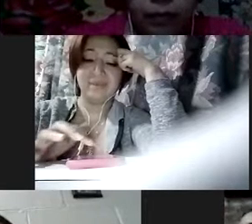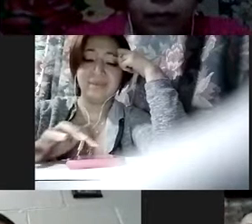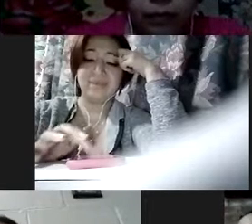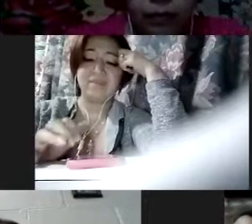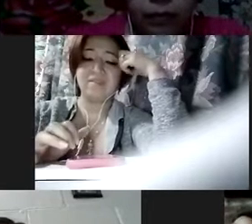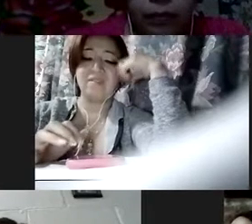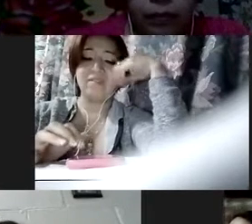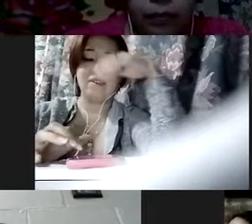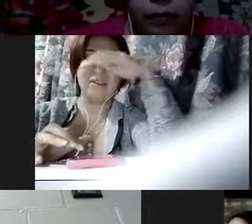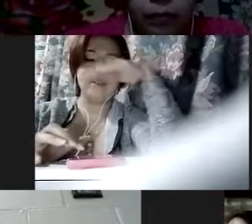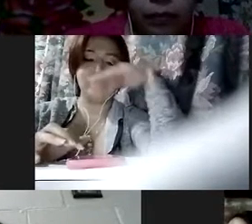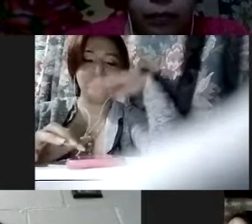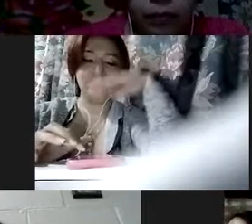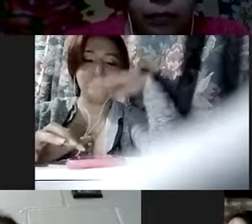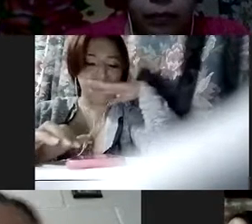And it's this,